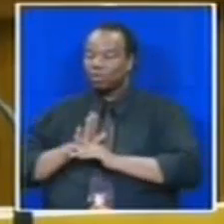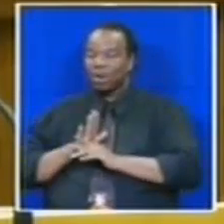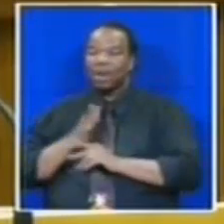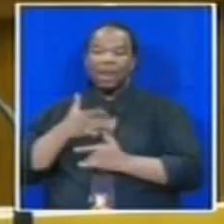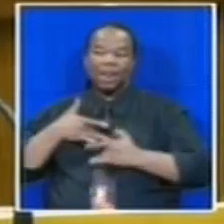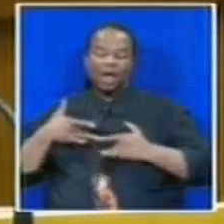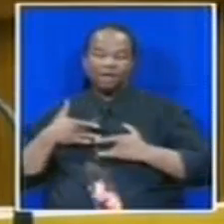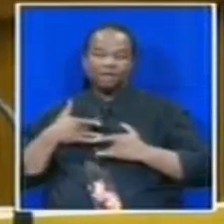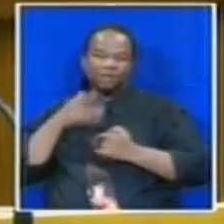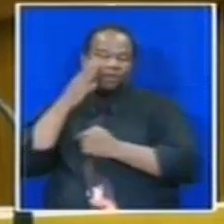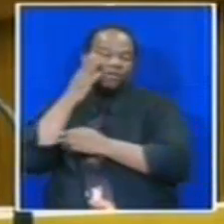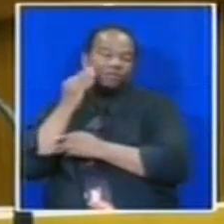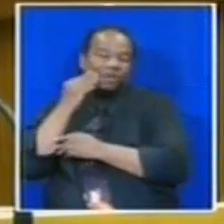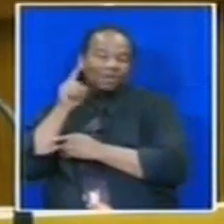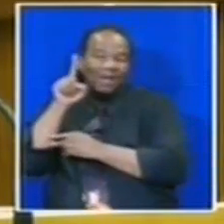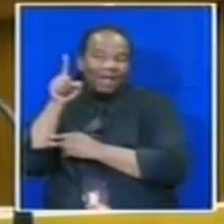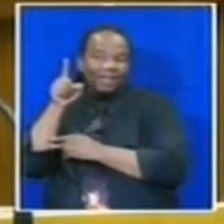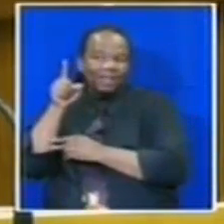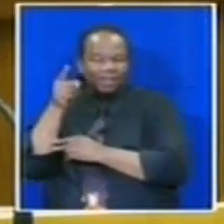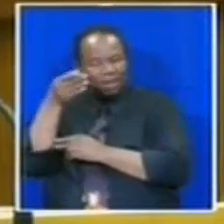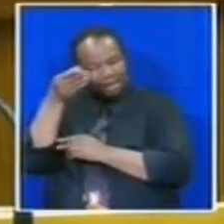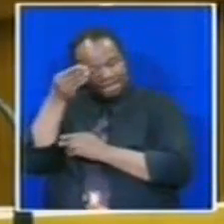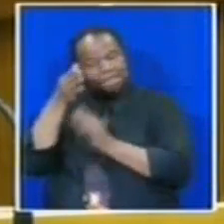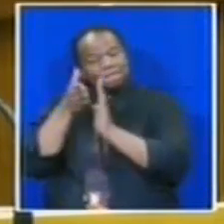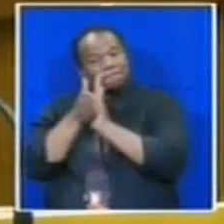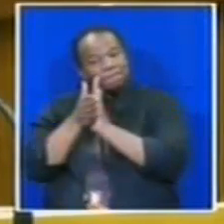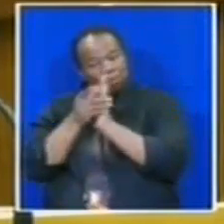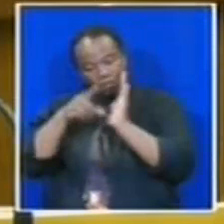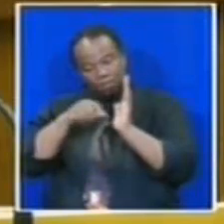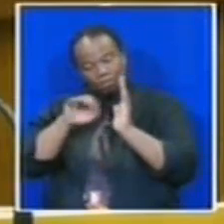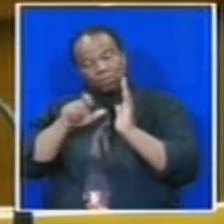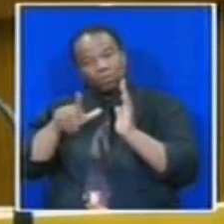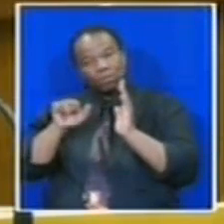realization of their potential that is of primary importance to citizens.